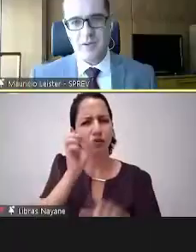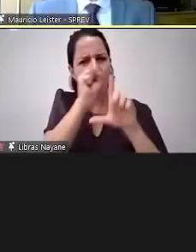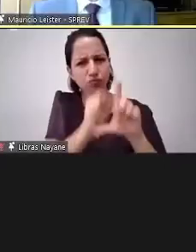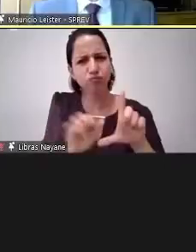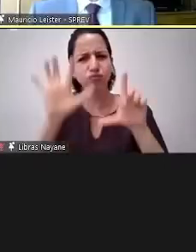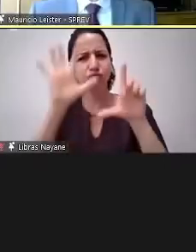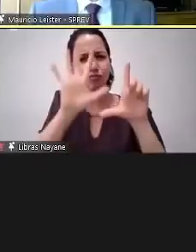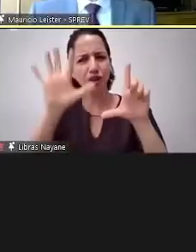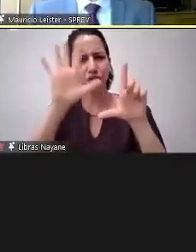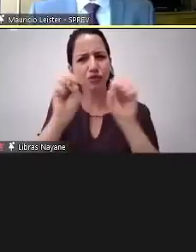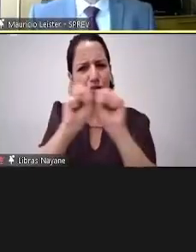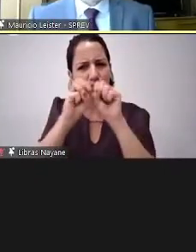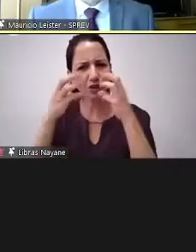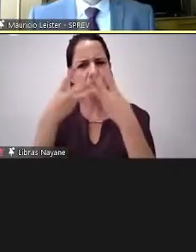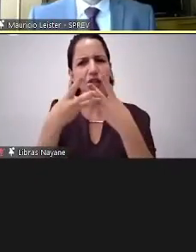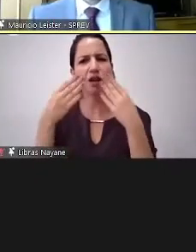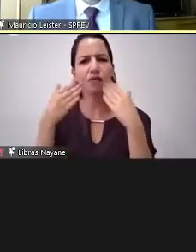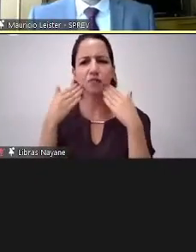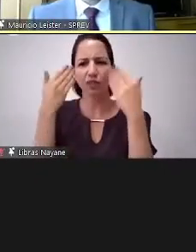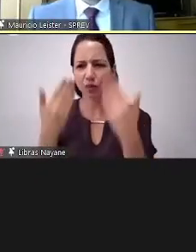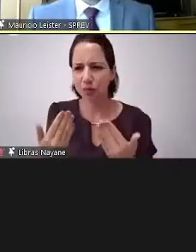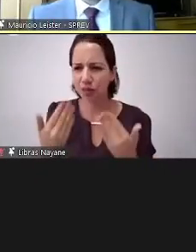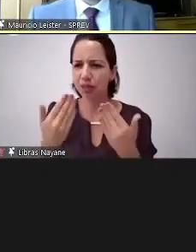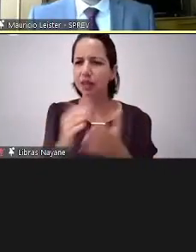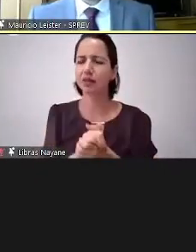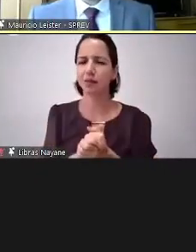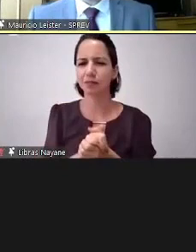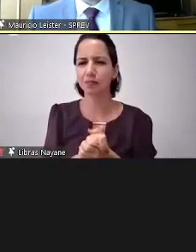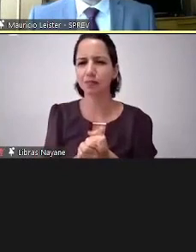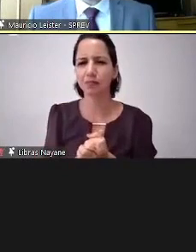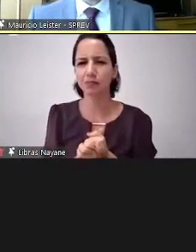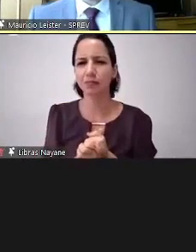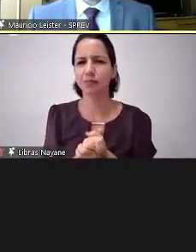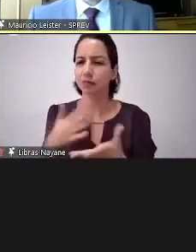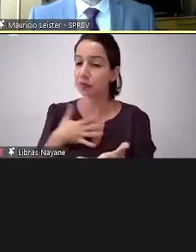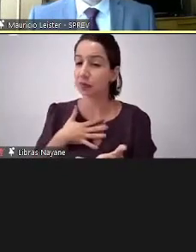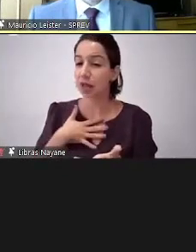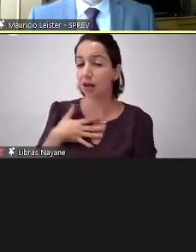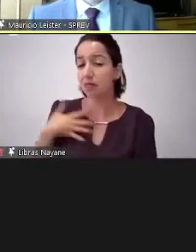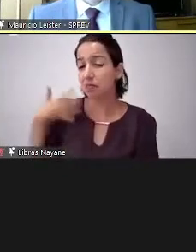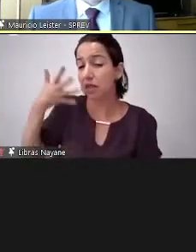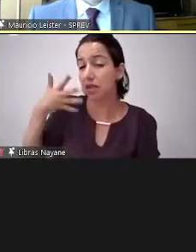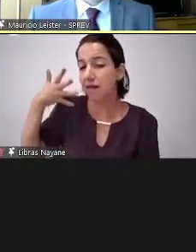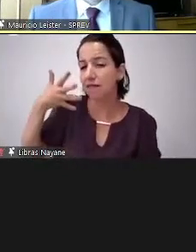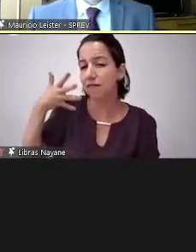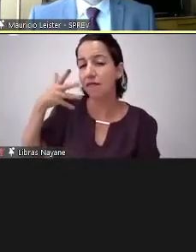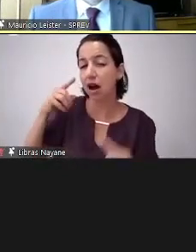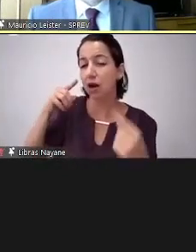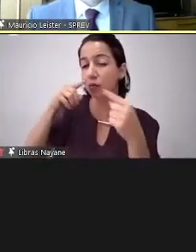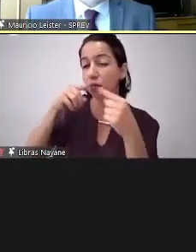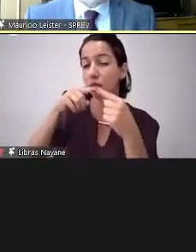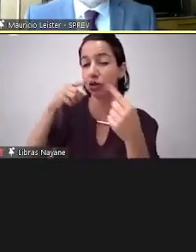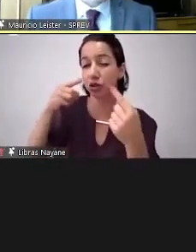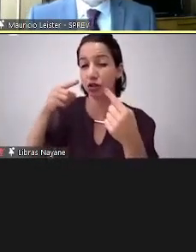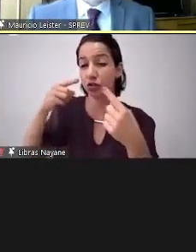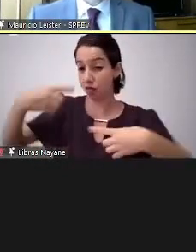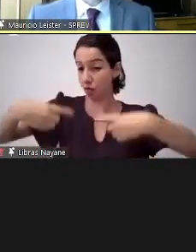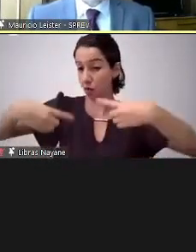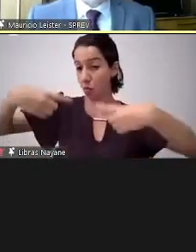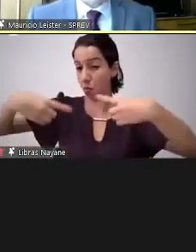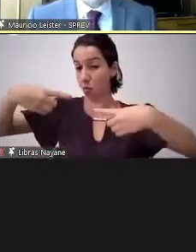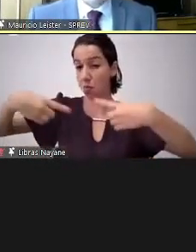let me share my screen with you to do my presentation. My speech is going to